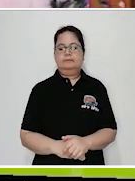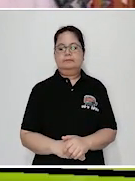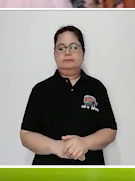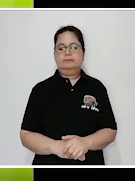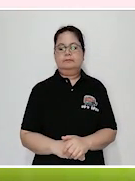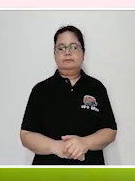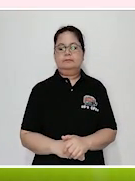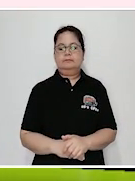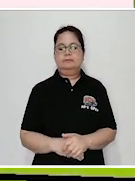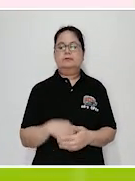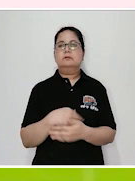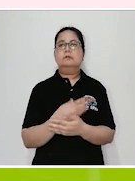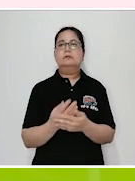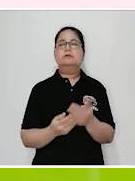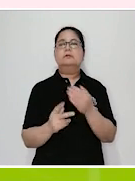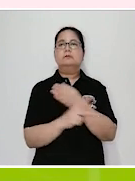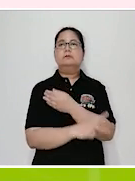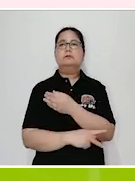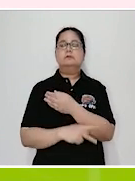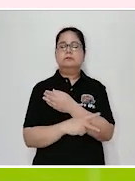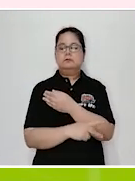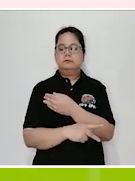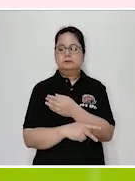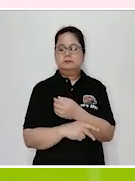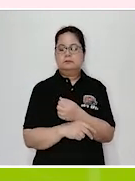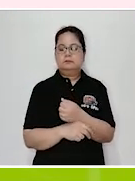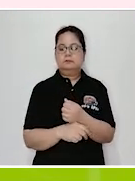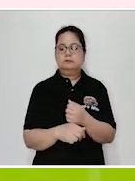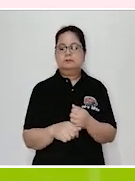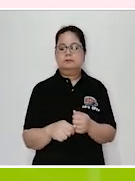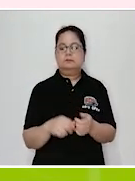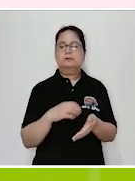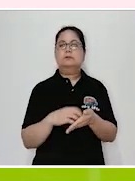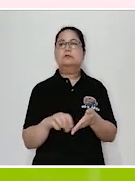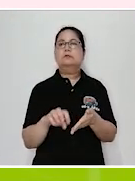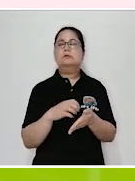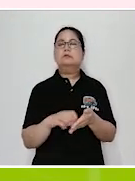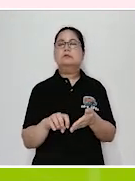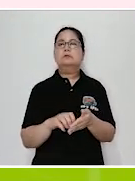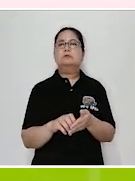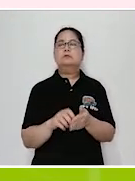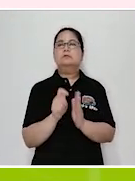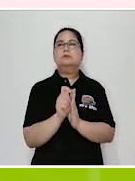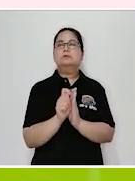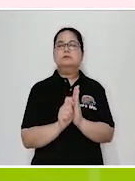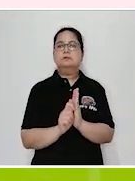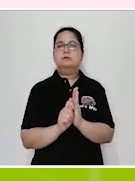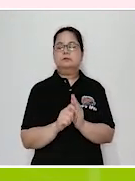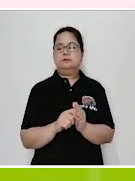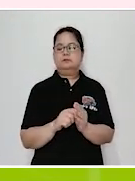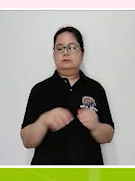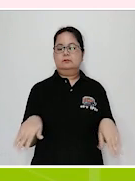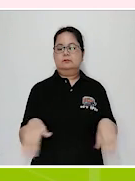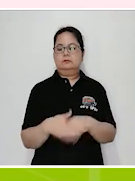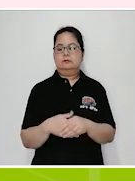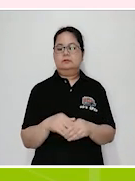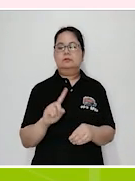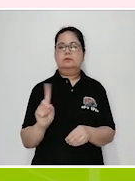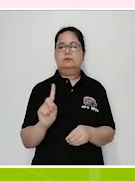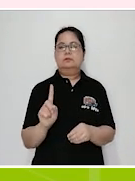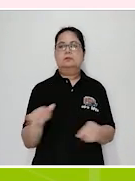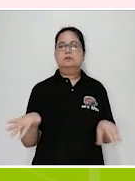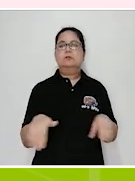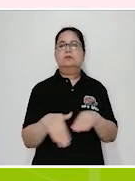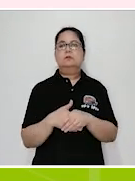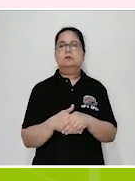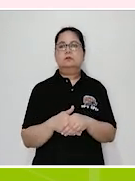In some provinces in the Philippines, they still practice this tradition at weddings. What